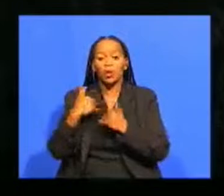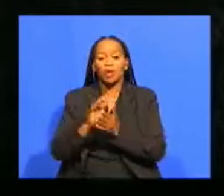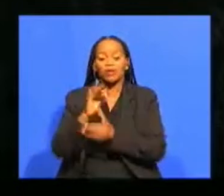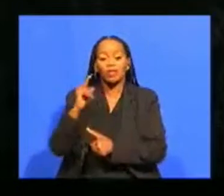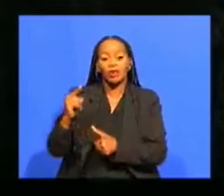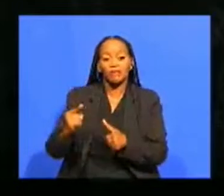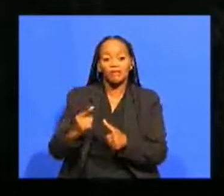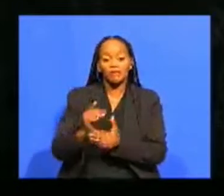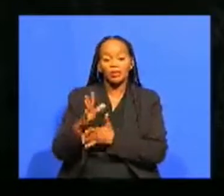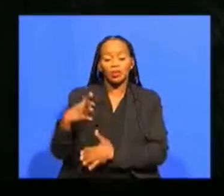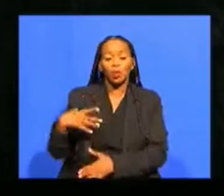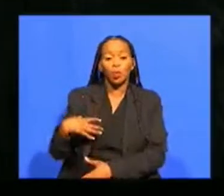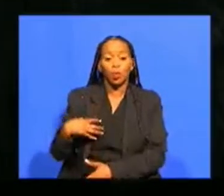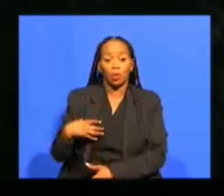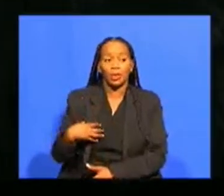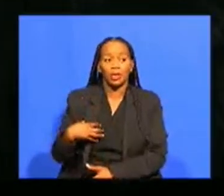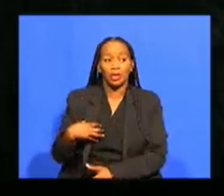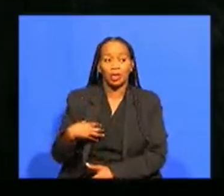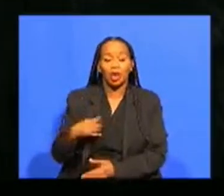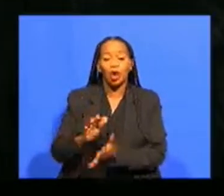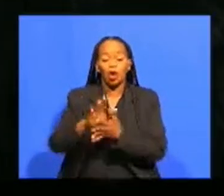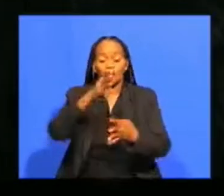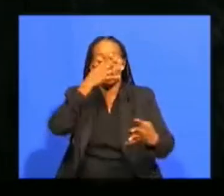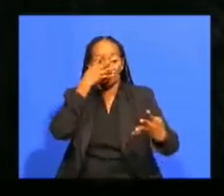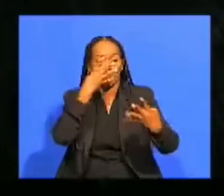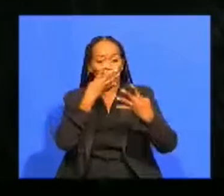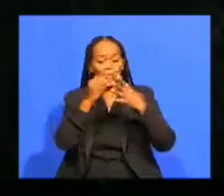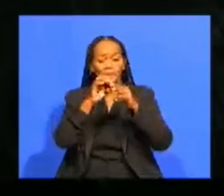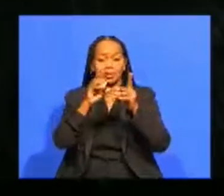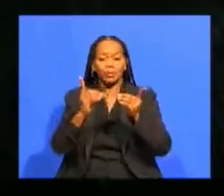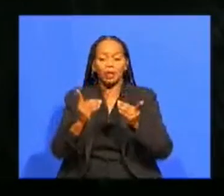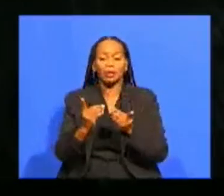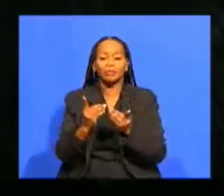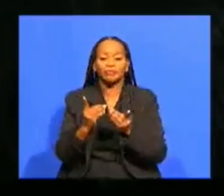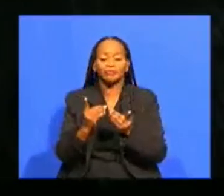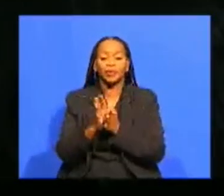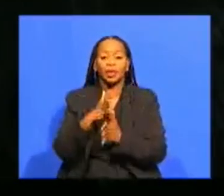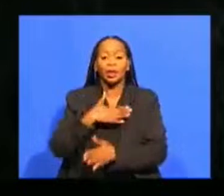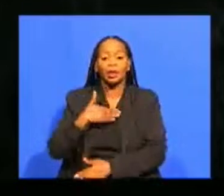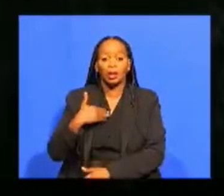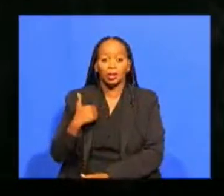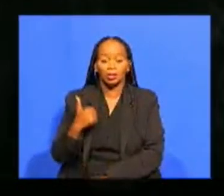until recently, of prisons. And